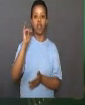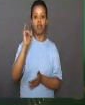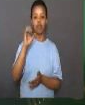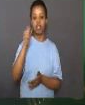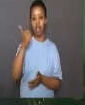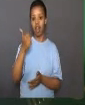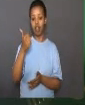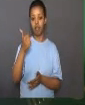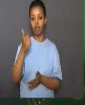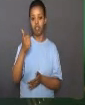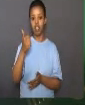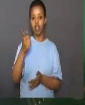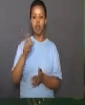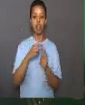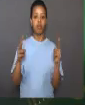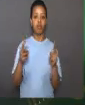is cellulose.